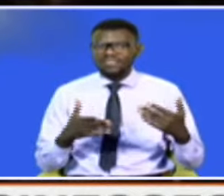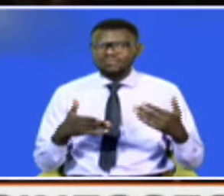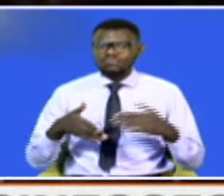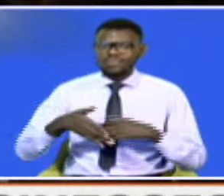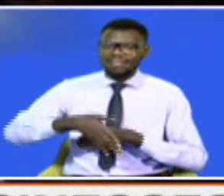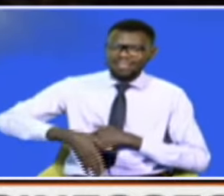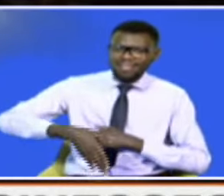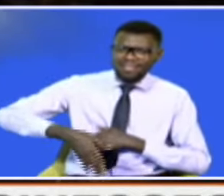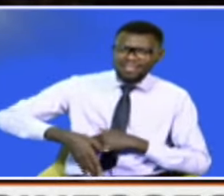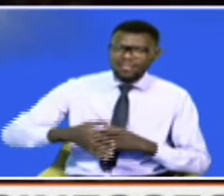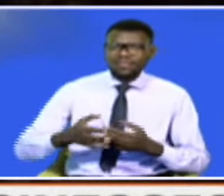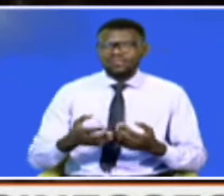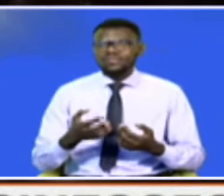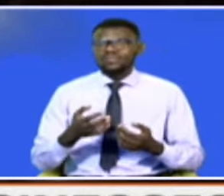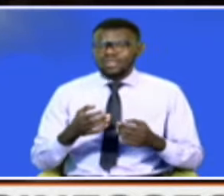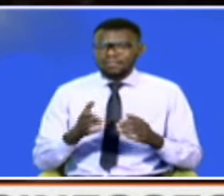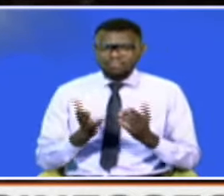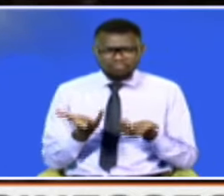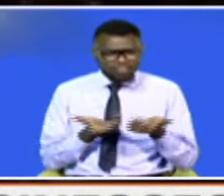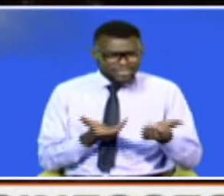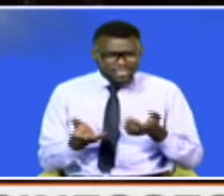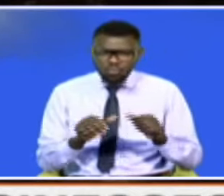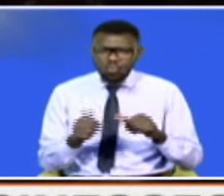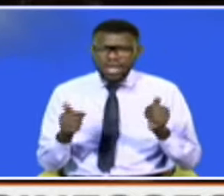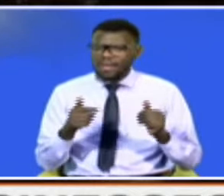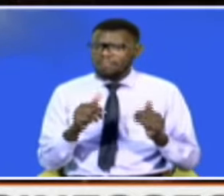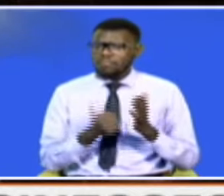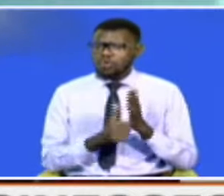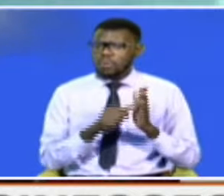Kambuza, na wanafanya biashara yao bila bugdha yoyote.